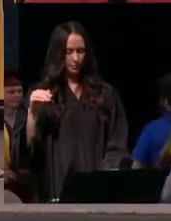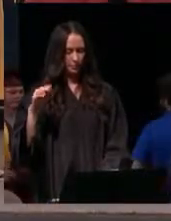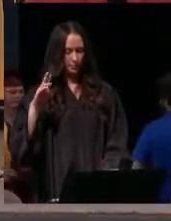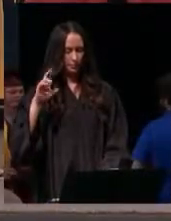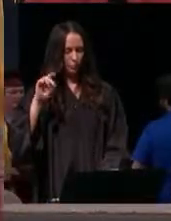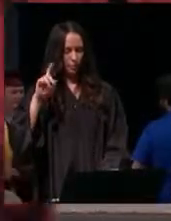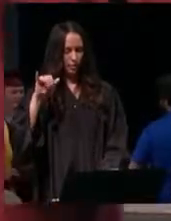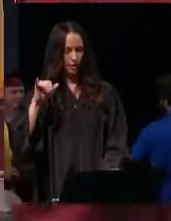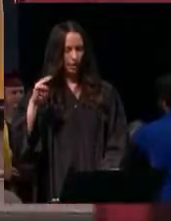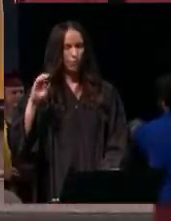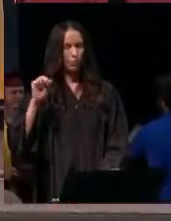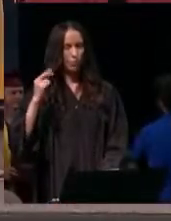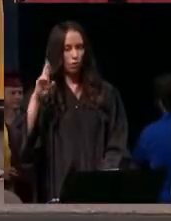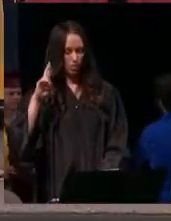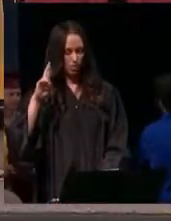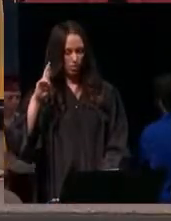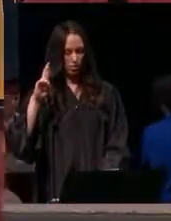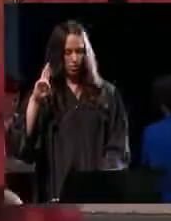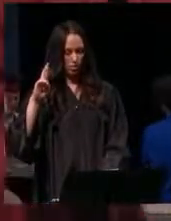Brody Moore.